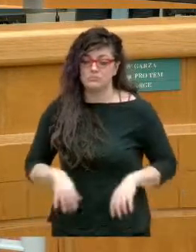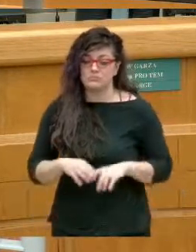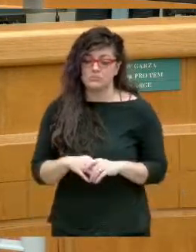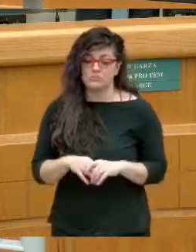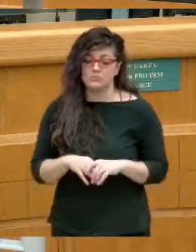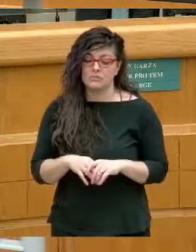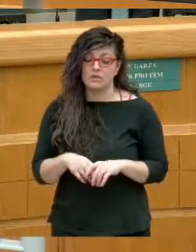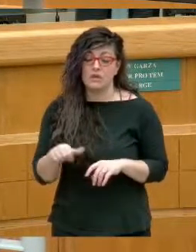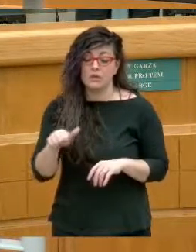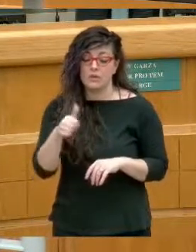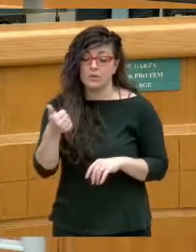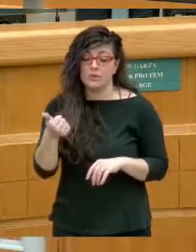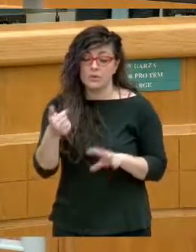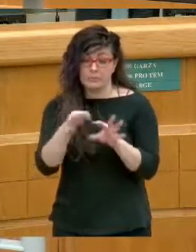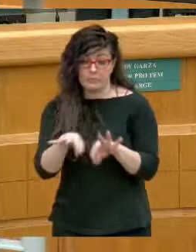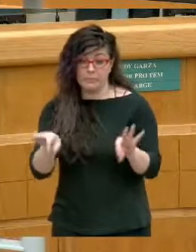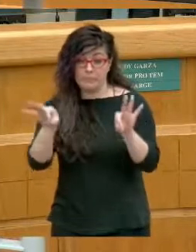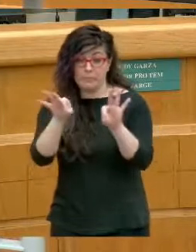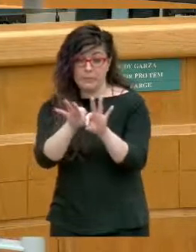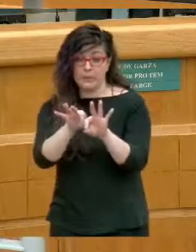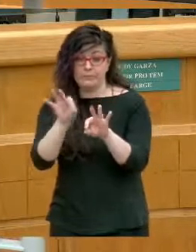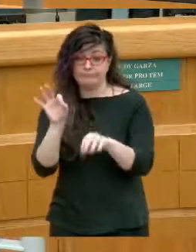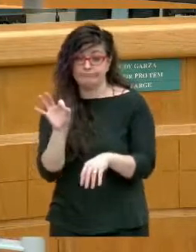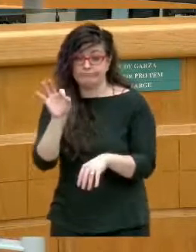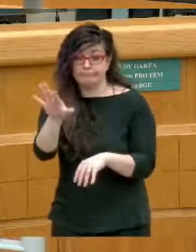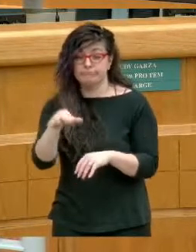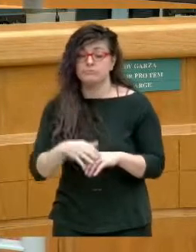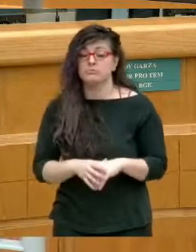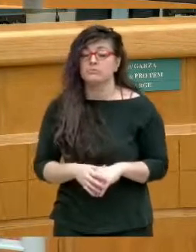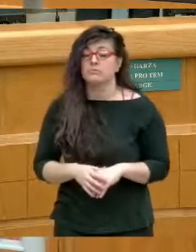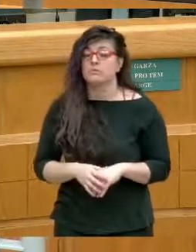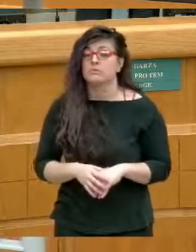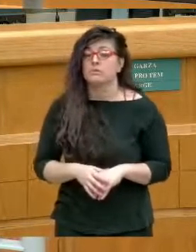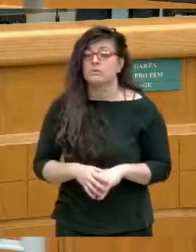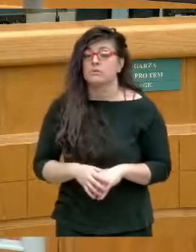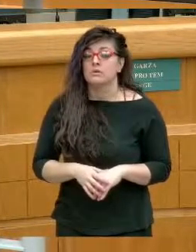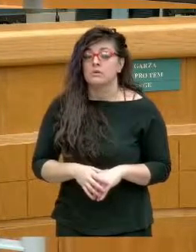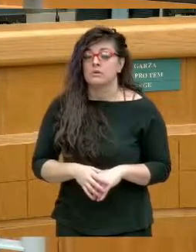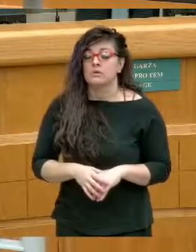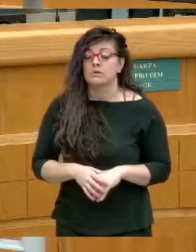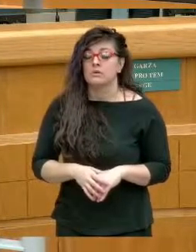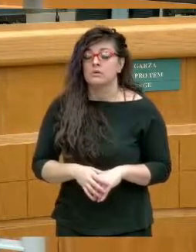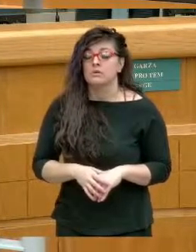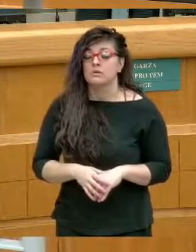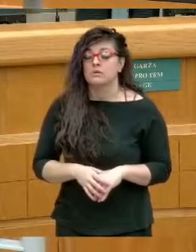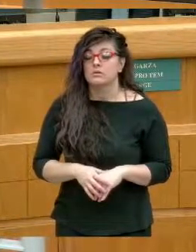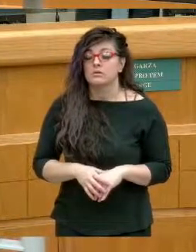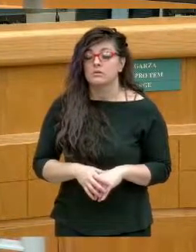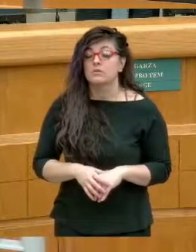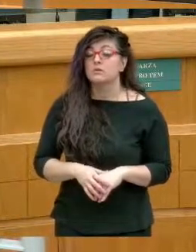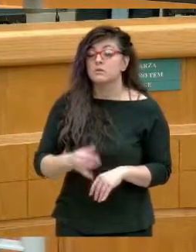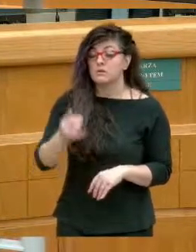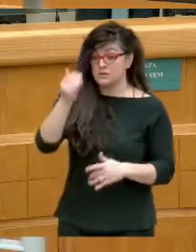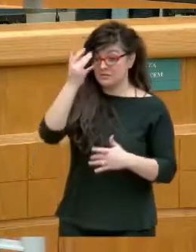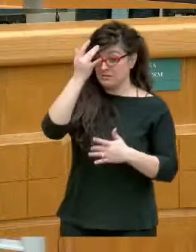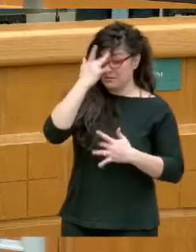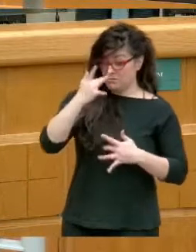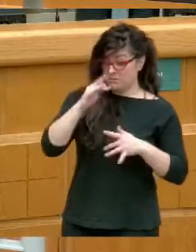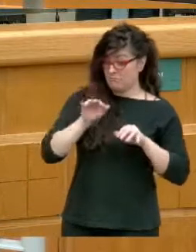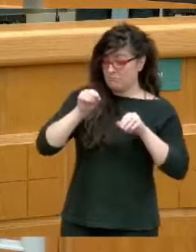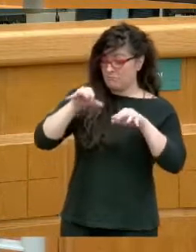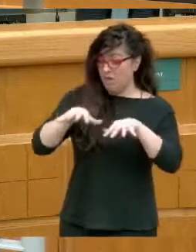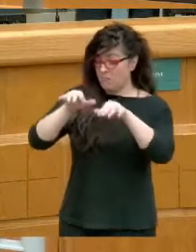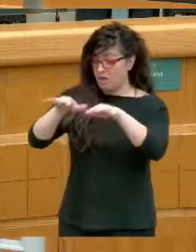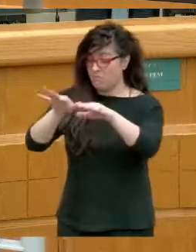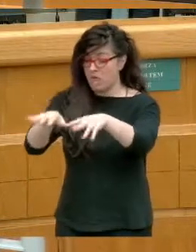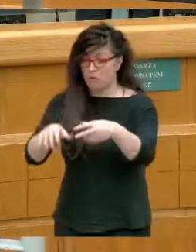also another thing, and this is important to think about, there's two ingredients that can cause the spread of COVID-19. And